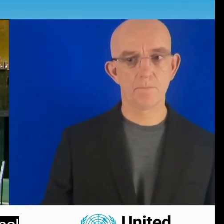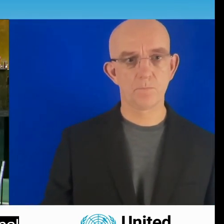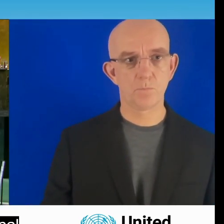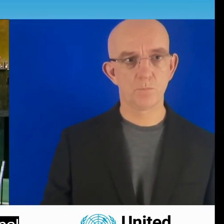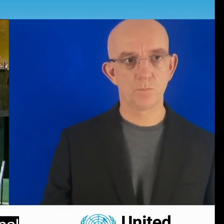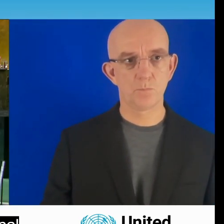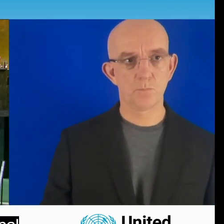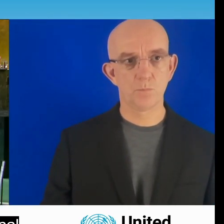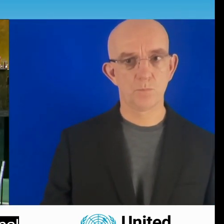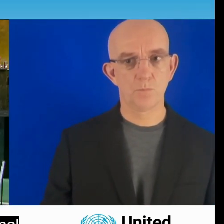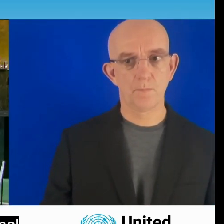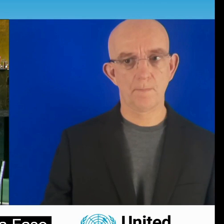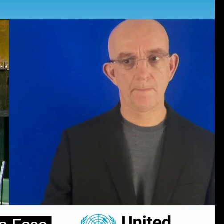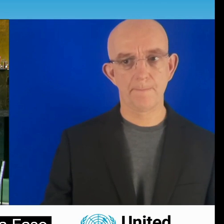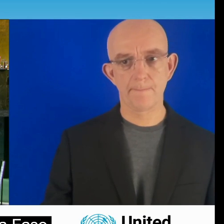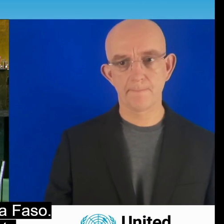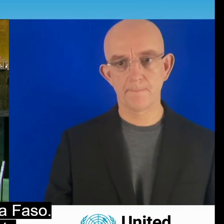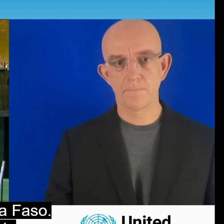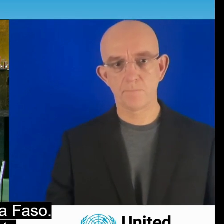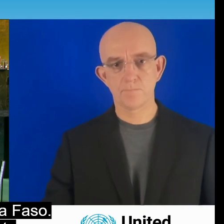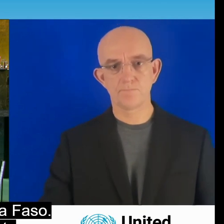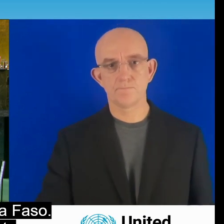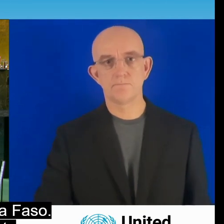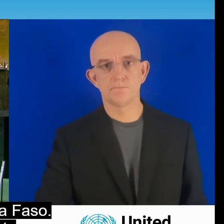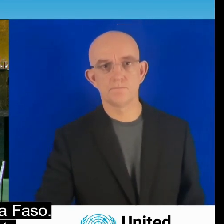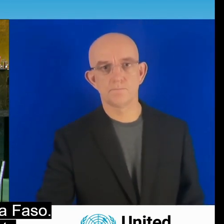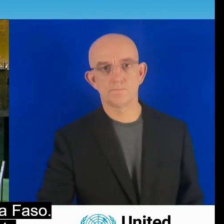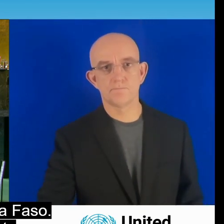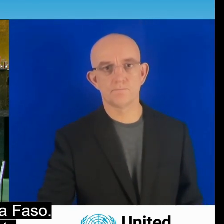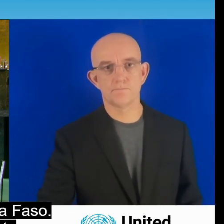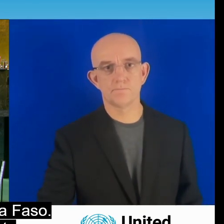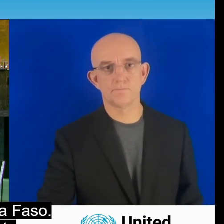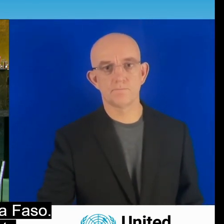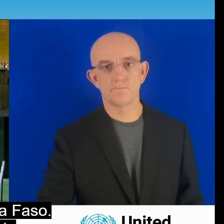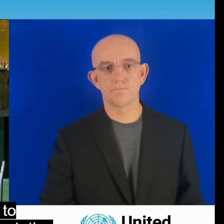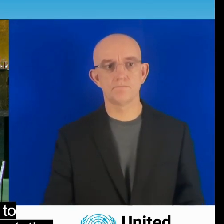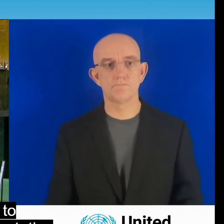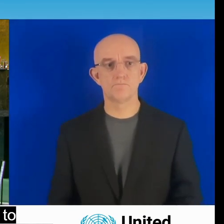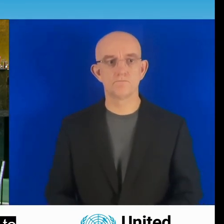to the distinguished representative of Sri Lanka.